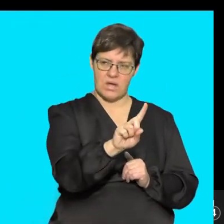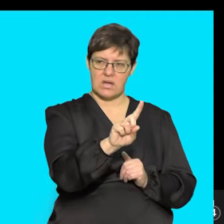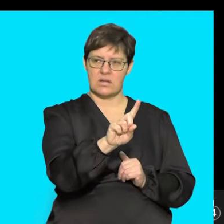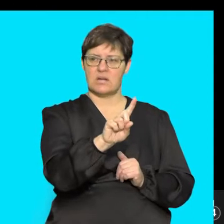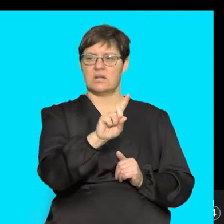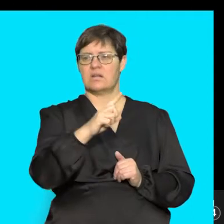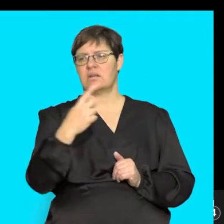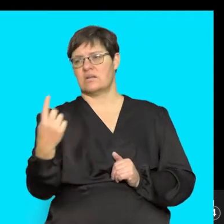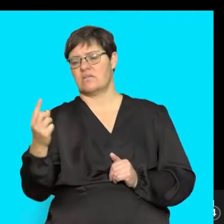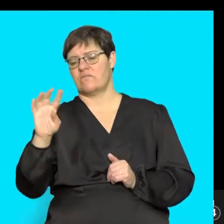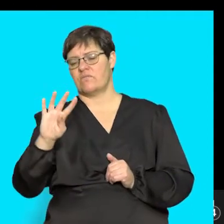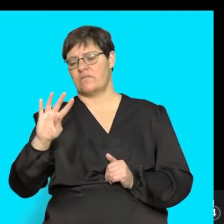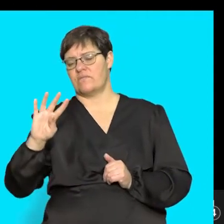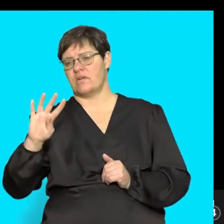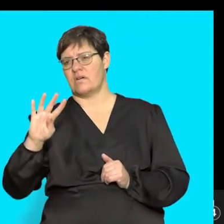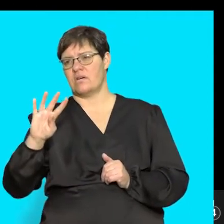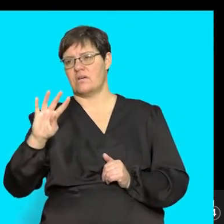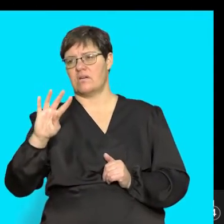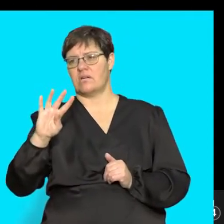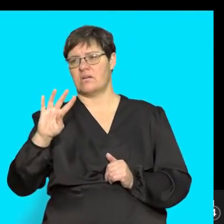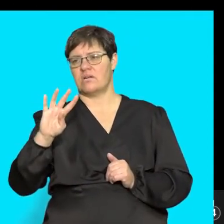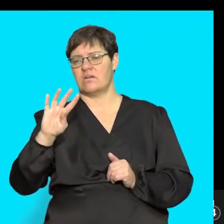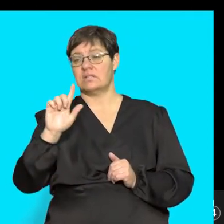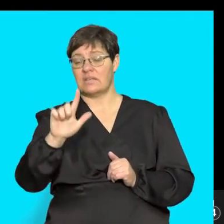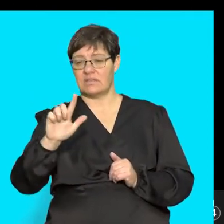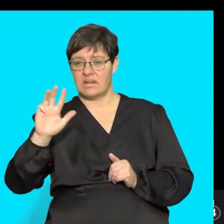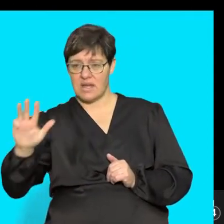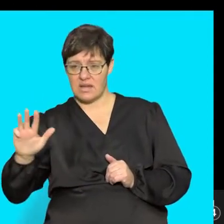have 71. Agreed?